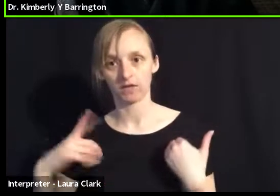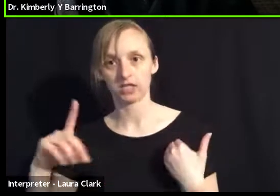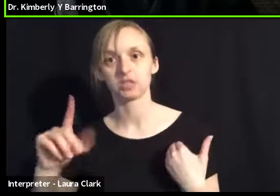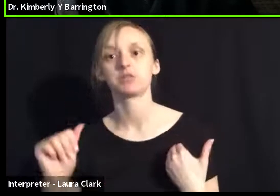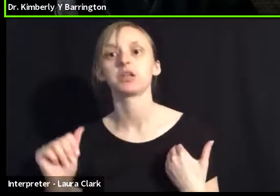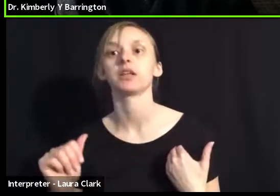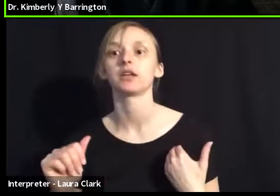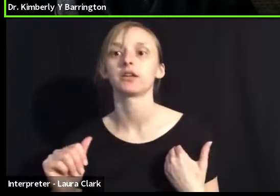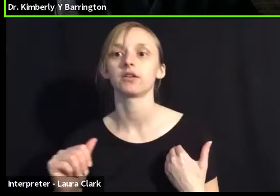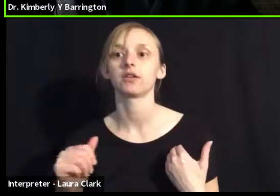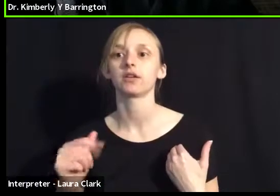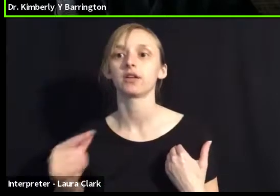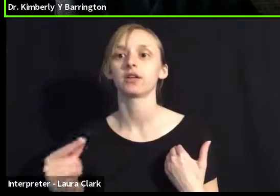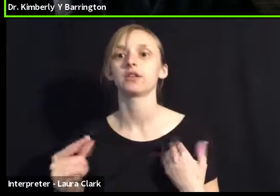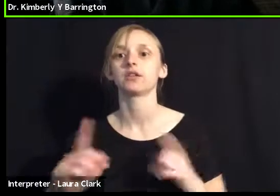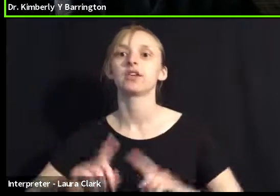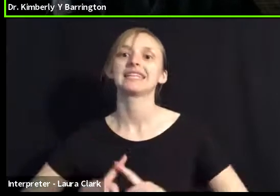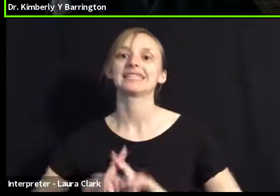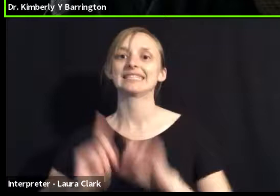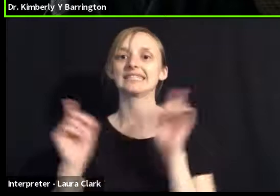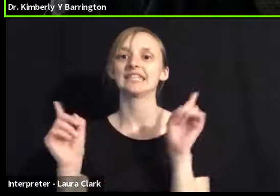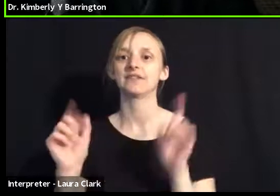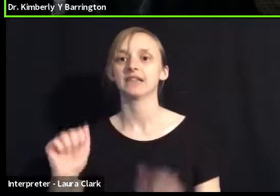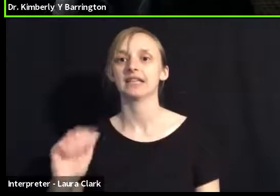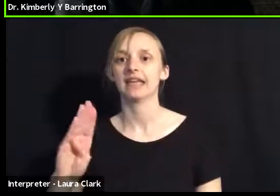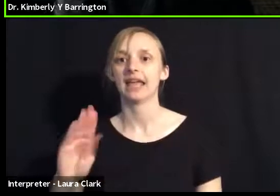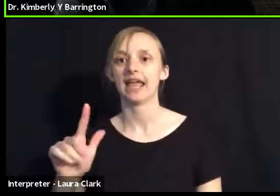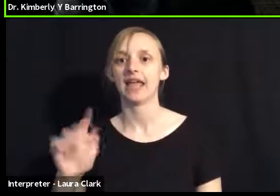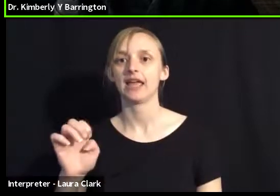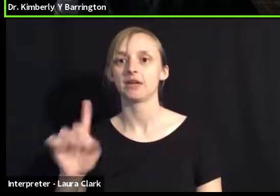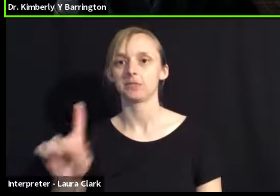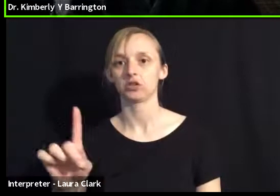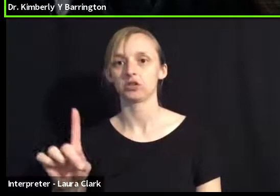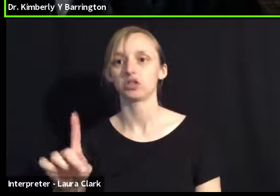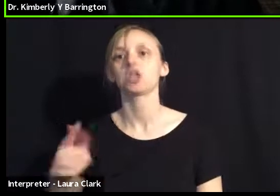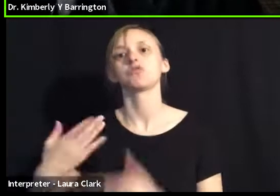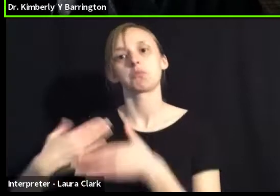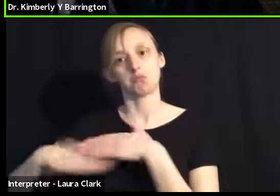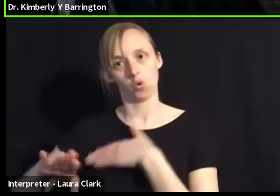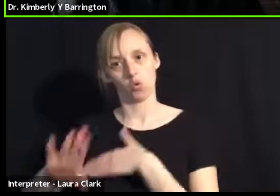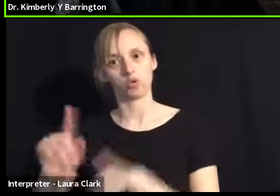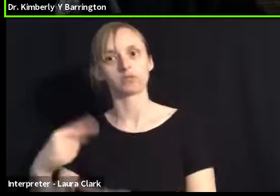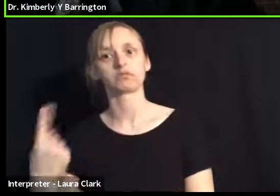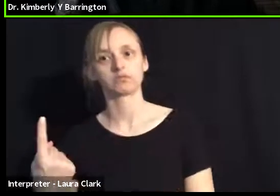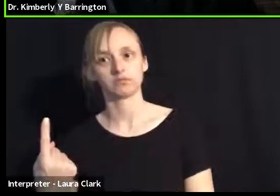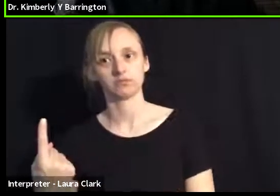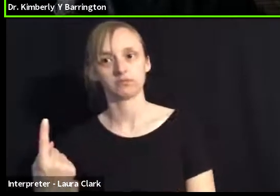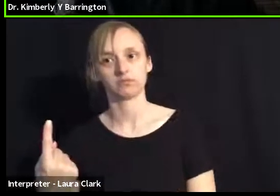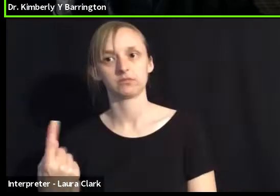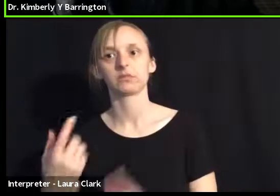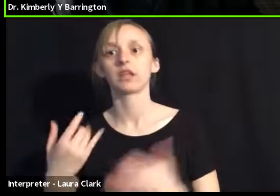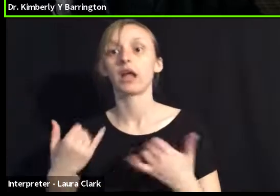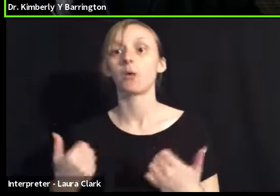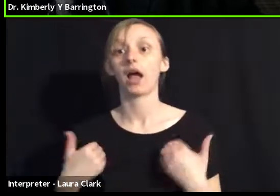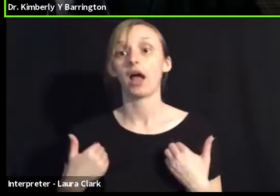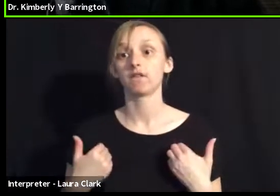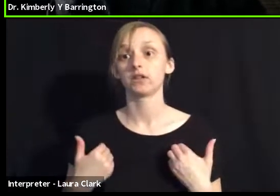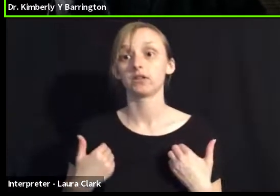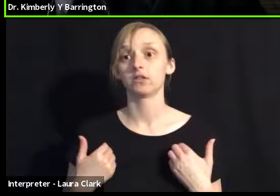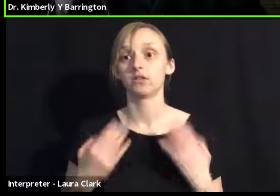likes to say, being differently able, and what that looked like. And now we have someone who has